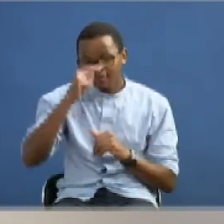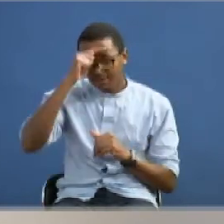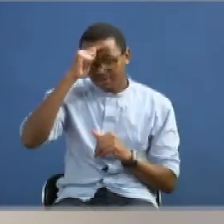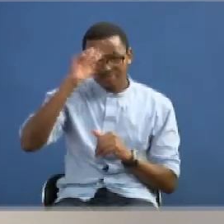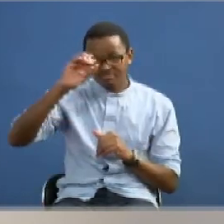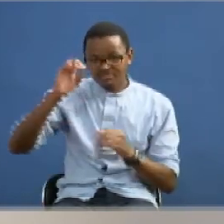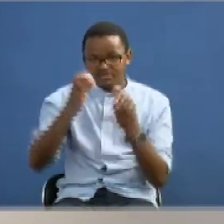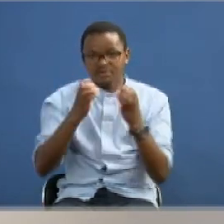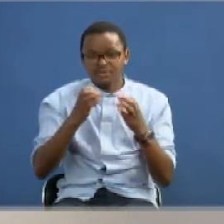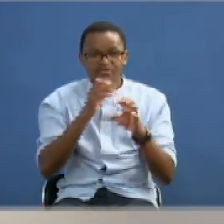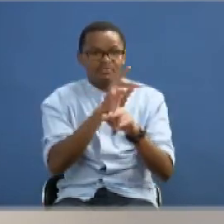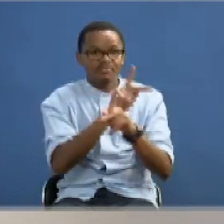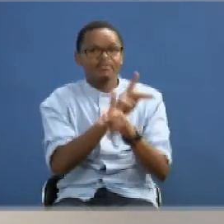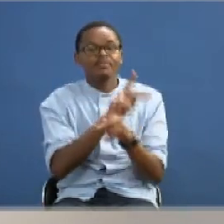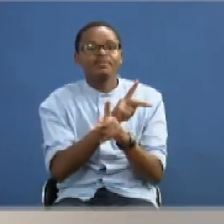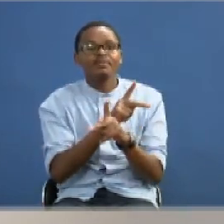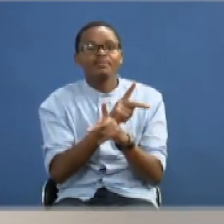no need of protecting